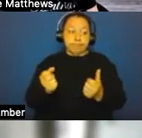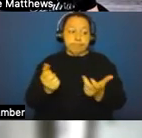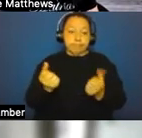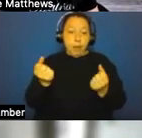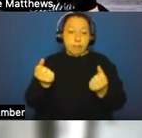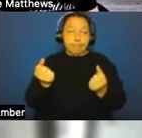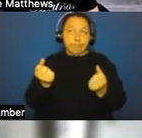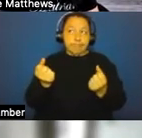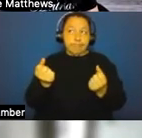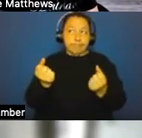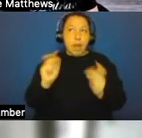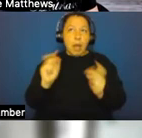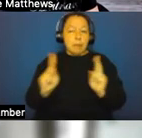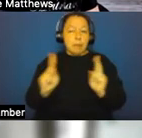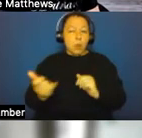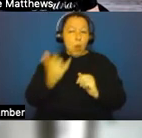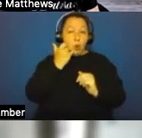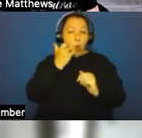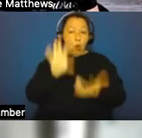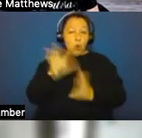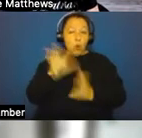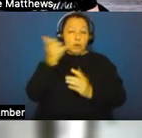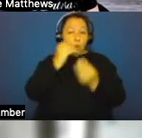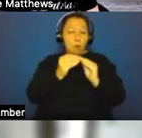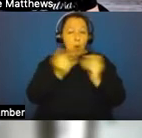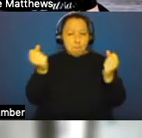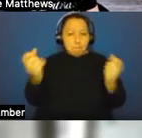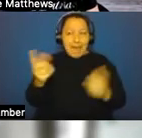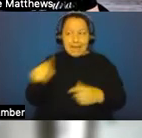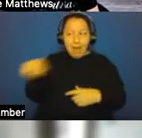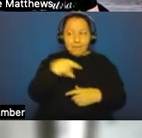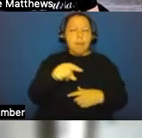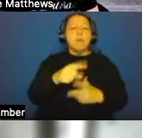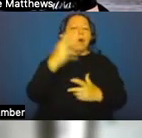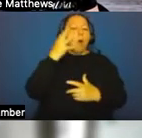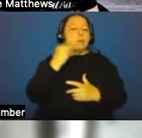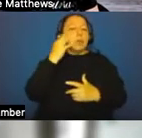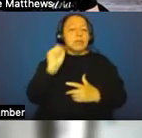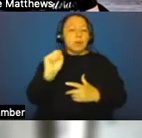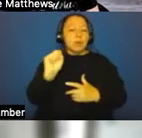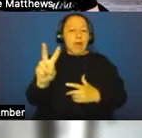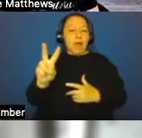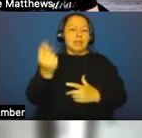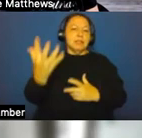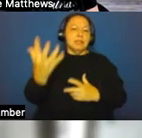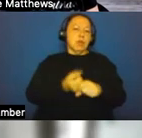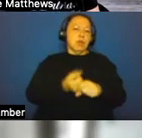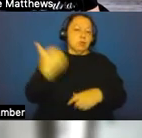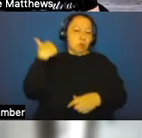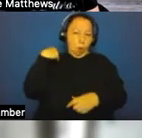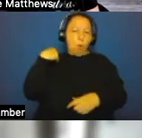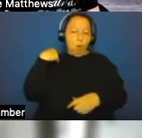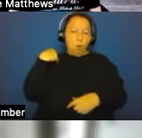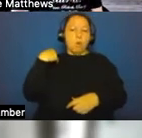of people that will call a crisis line are people who experienced sexual violence years ago. And something